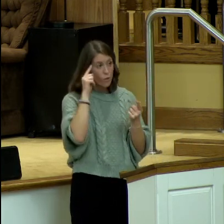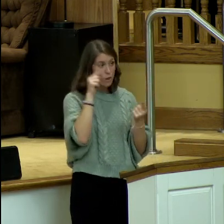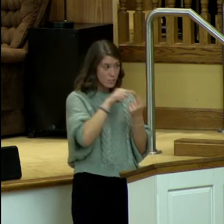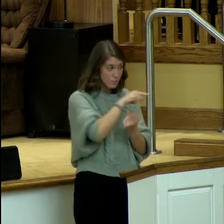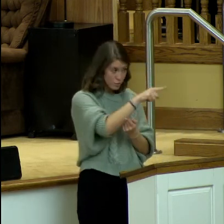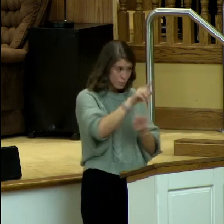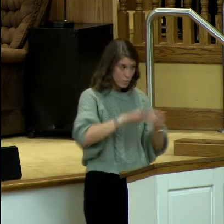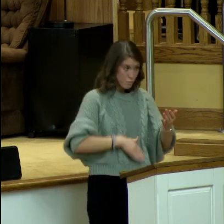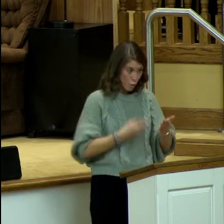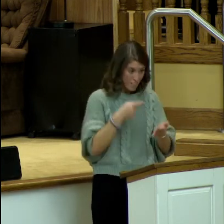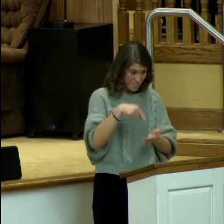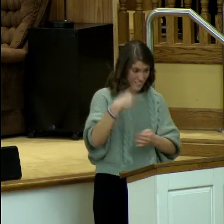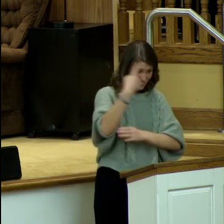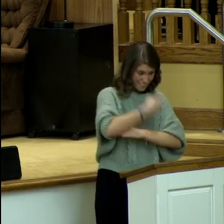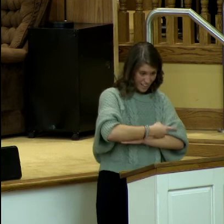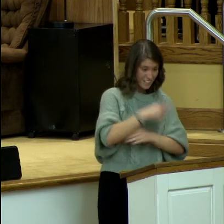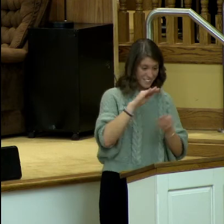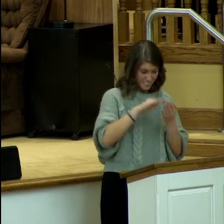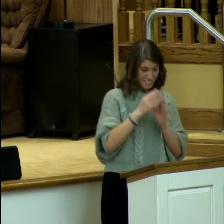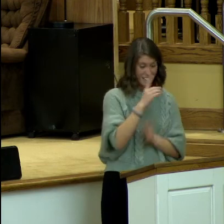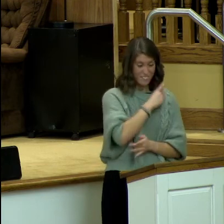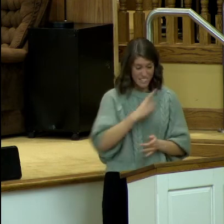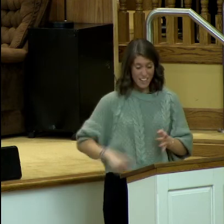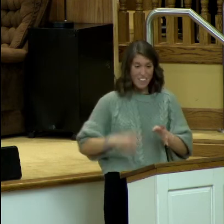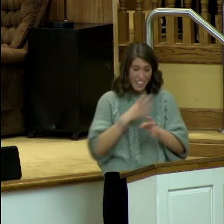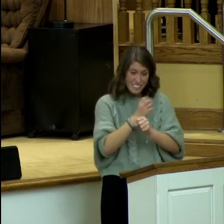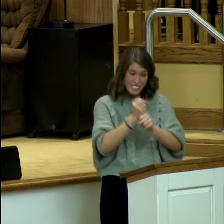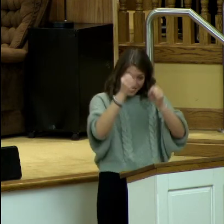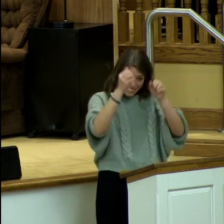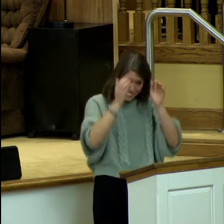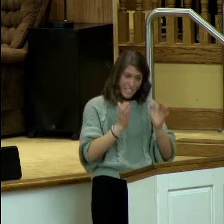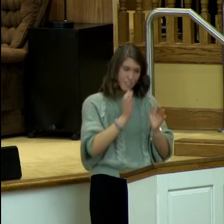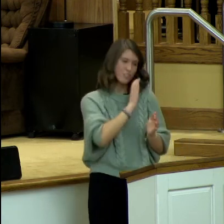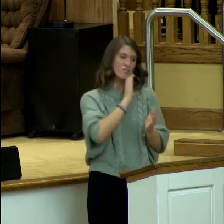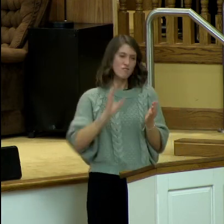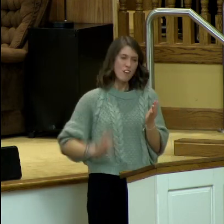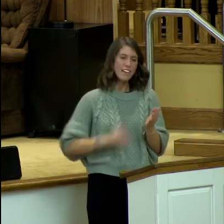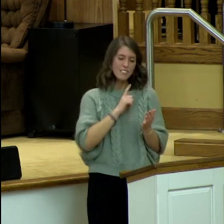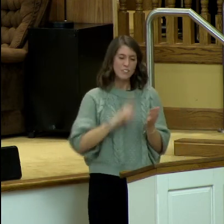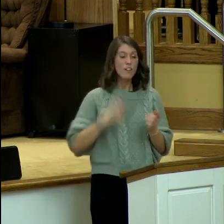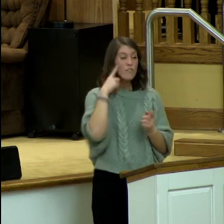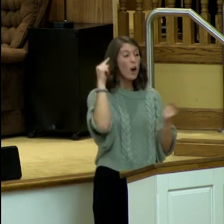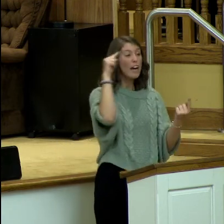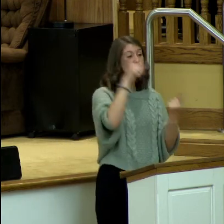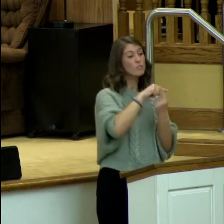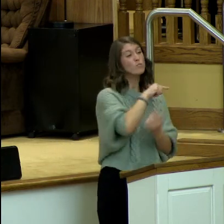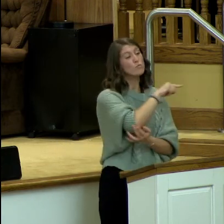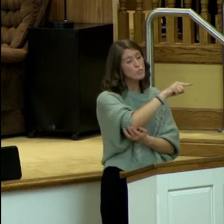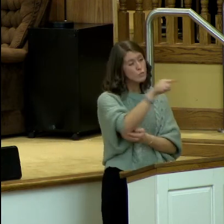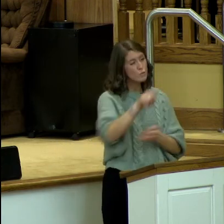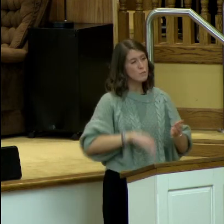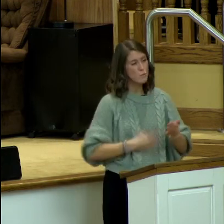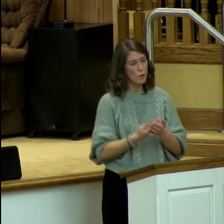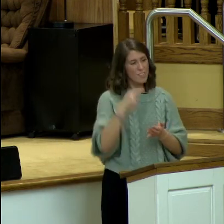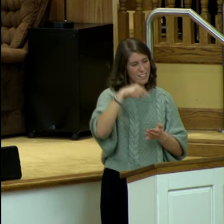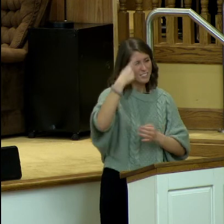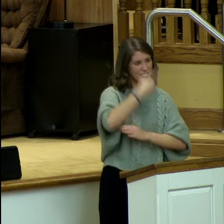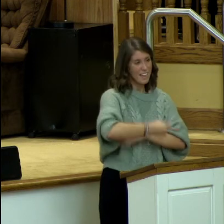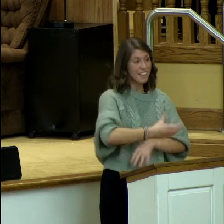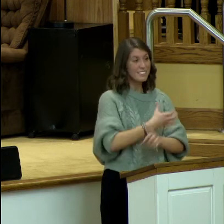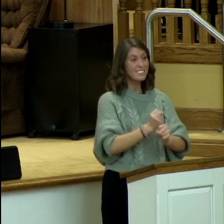city of David a Savior, which is Christ the Lord. For unto you is born this day in the city of David a